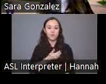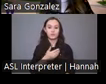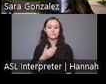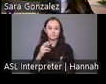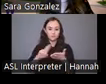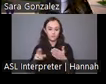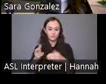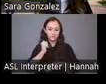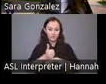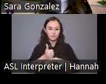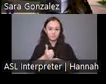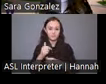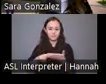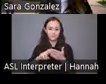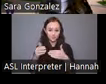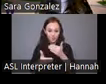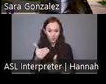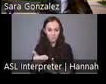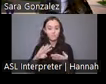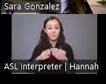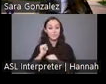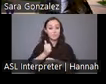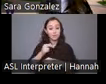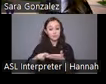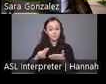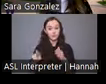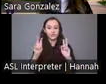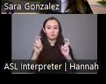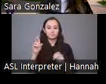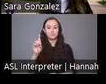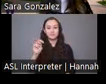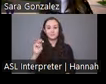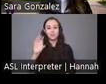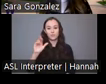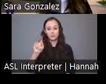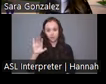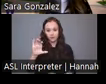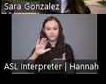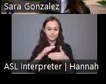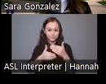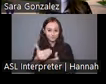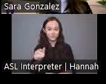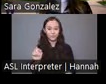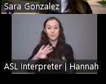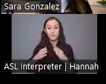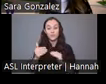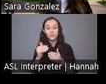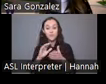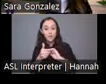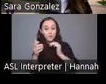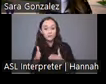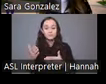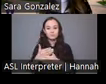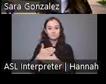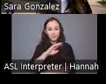Community-based research is framed as a democratic process in which community partners share decision-making authority over the